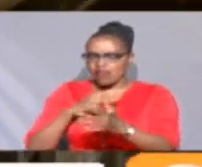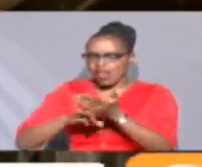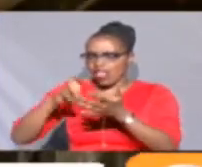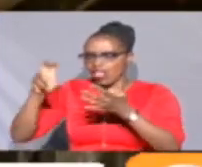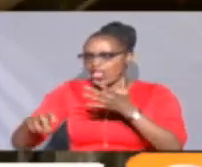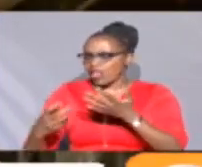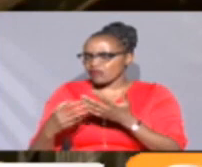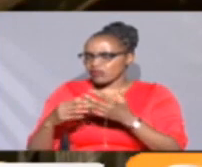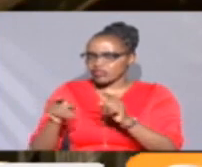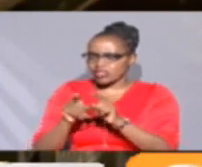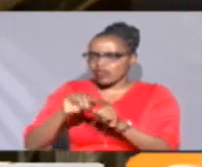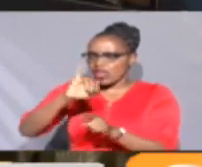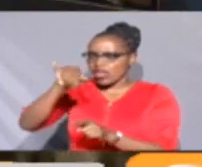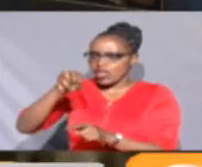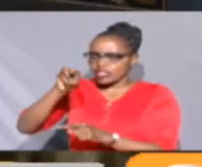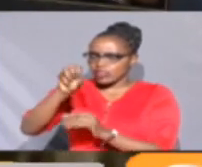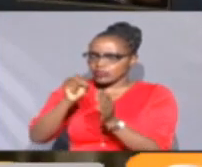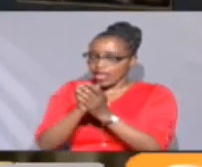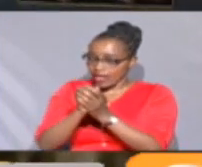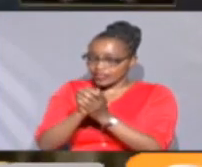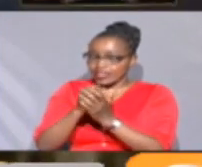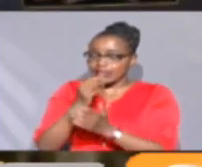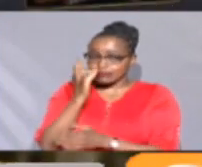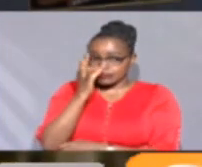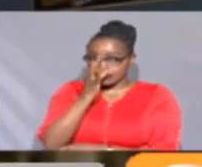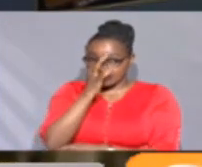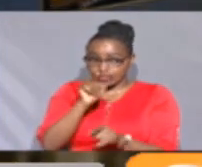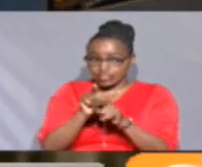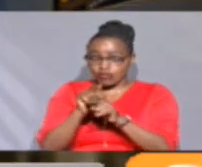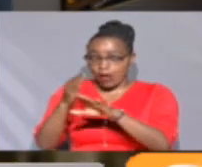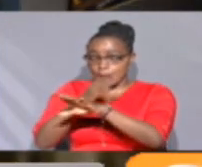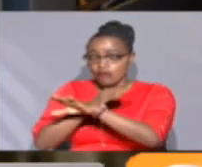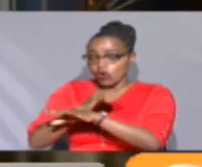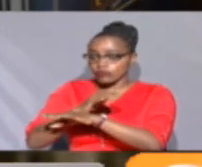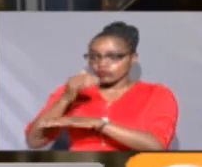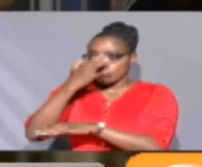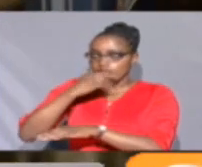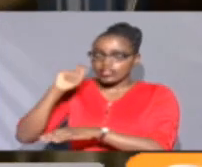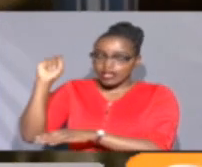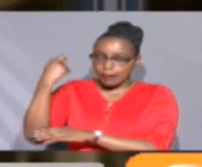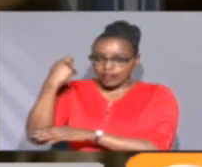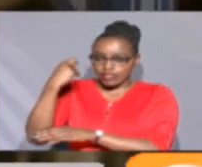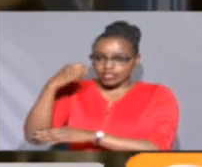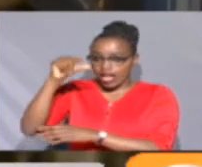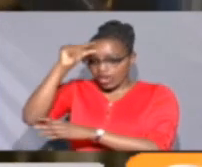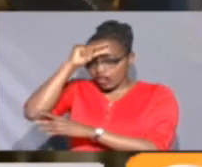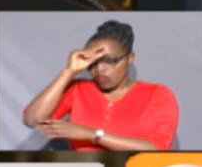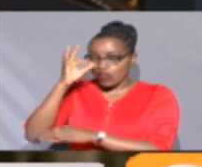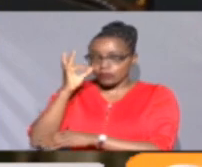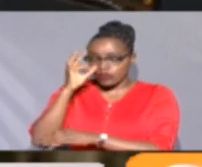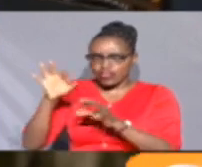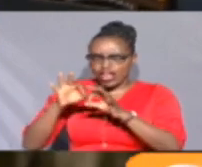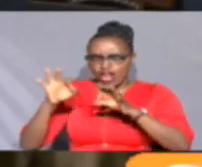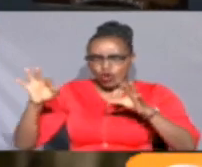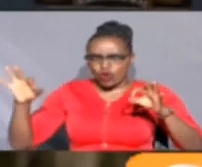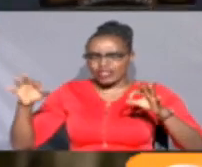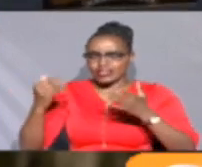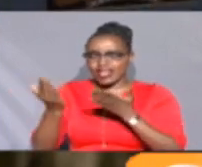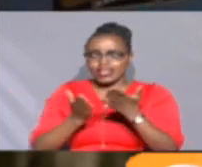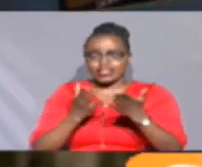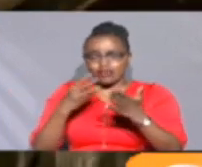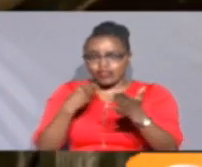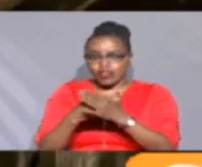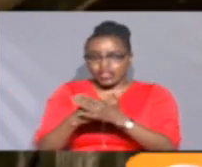exits. James Gishuru and Mwai Kibaki served in founding President Jomo Kenyatta's government. Kibaki remains the longest-serving finance minister